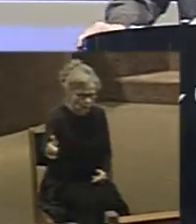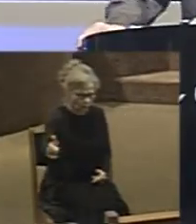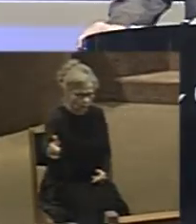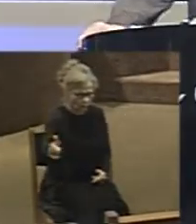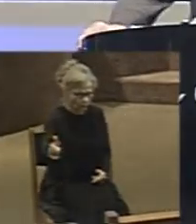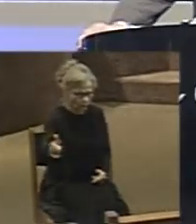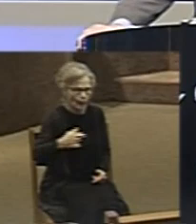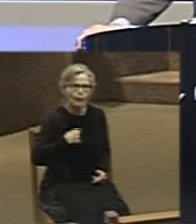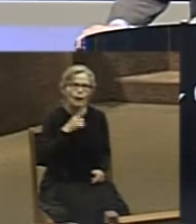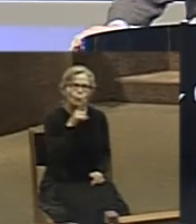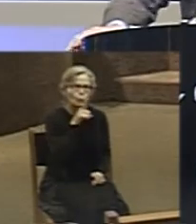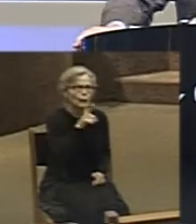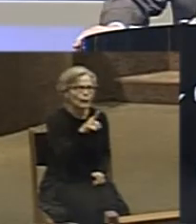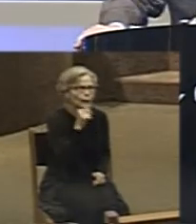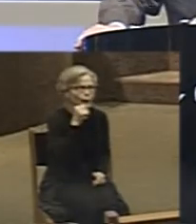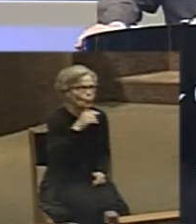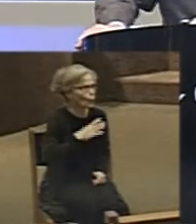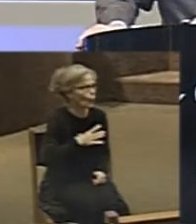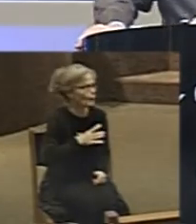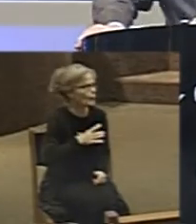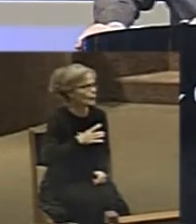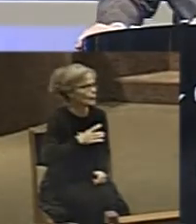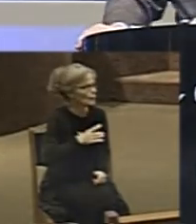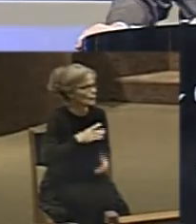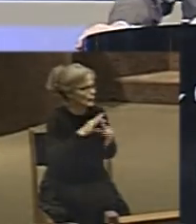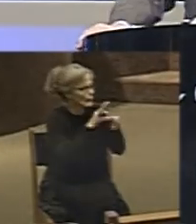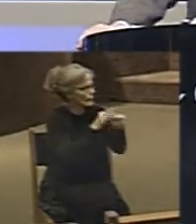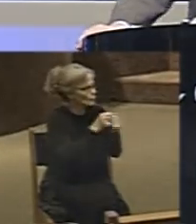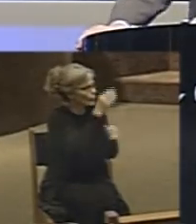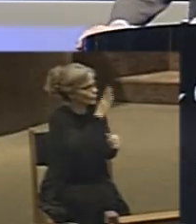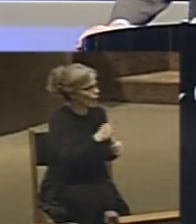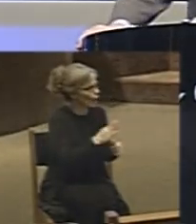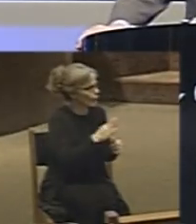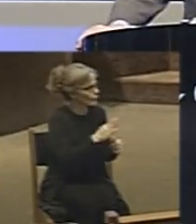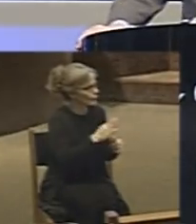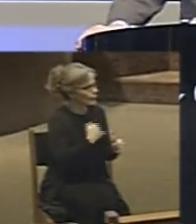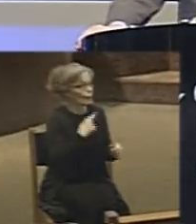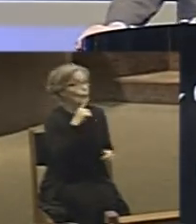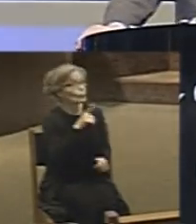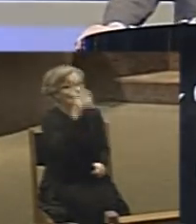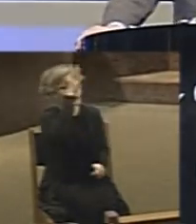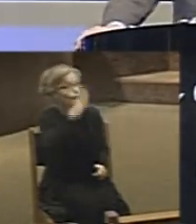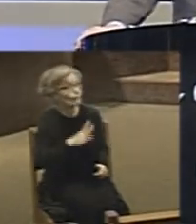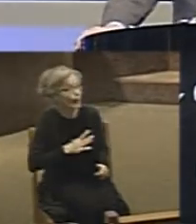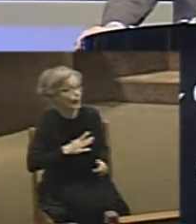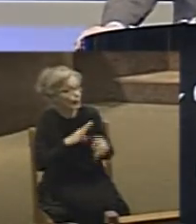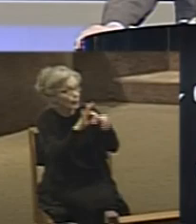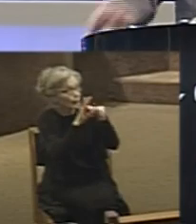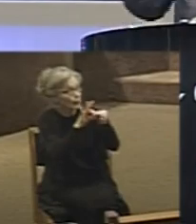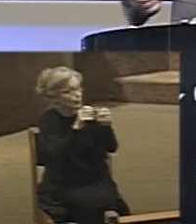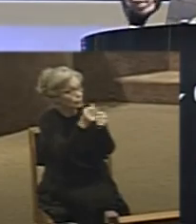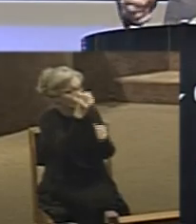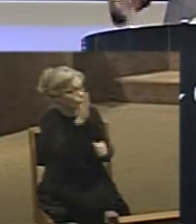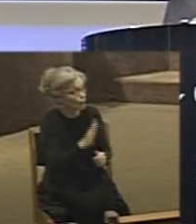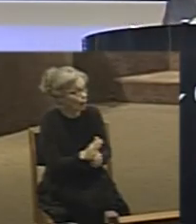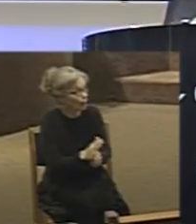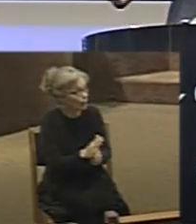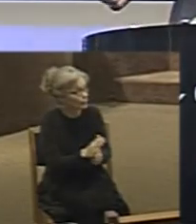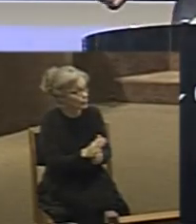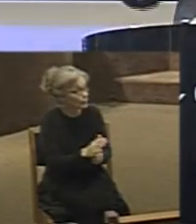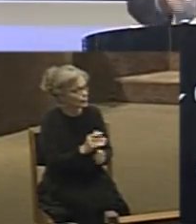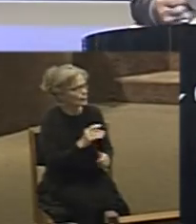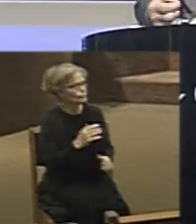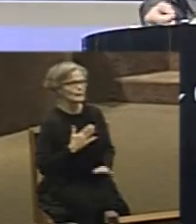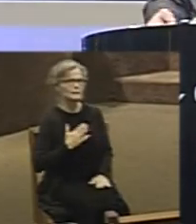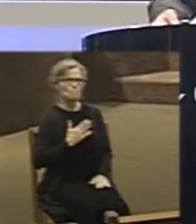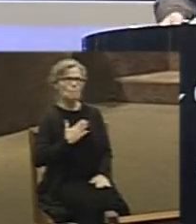I the woman of God? Am I the child of God that I can be? Is my